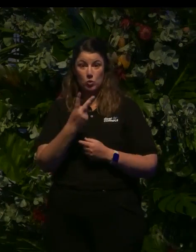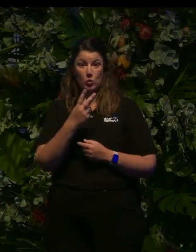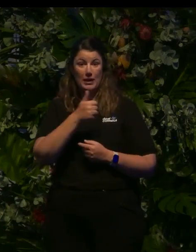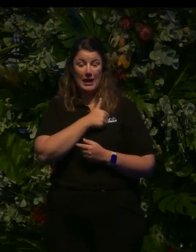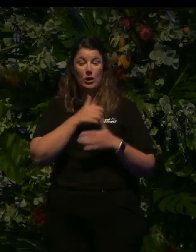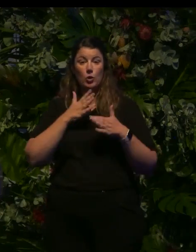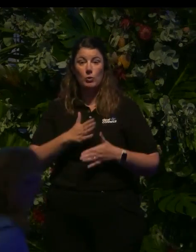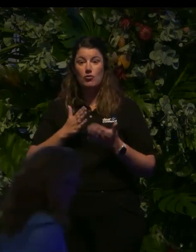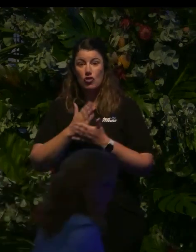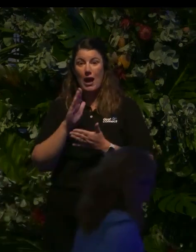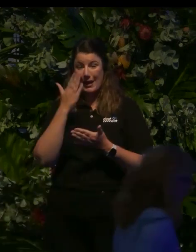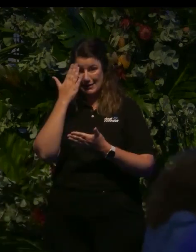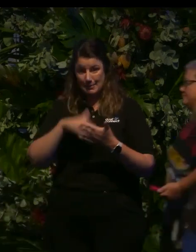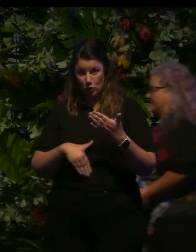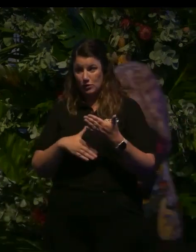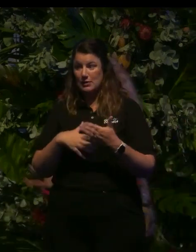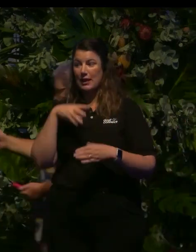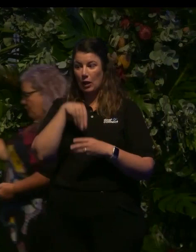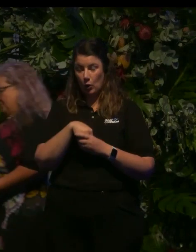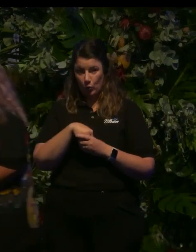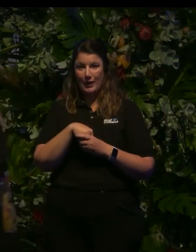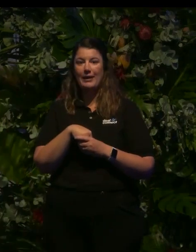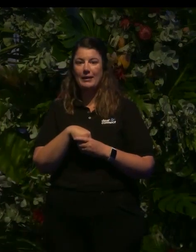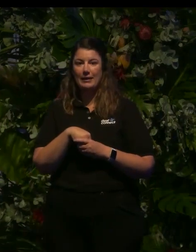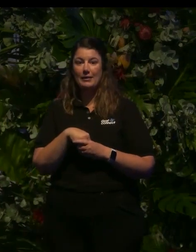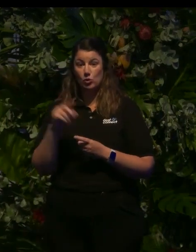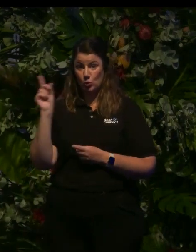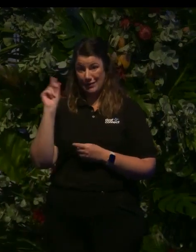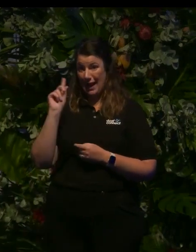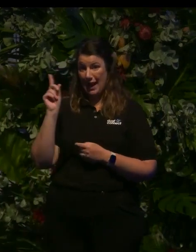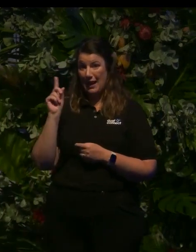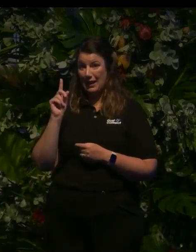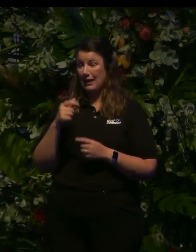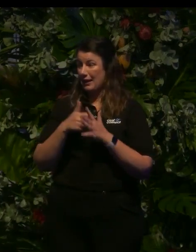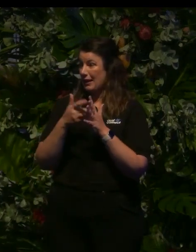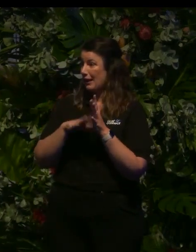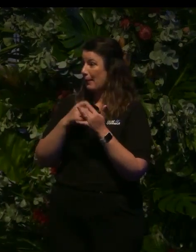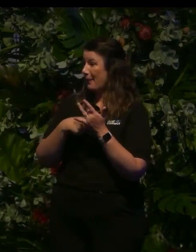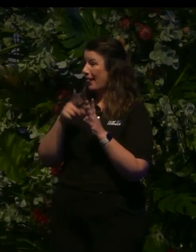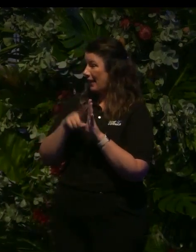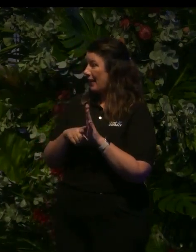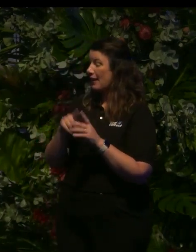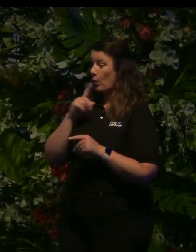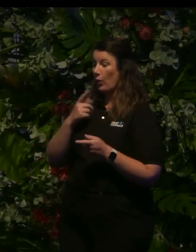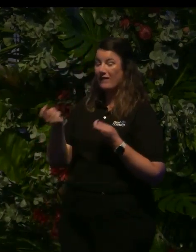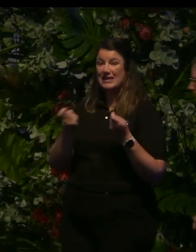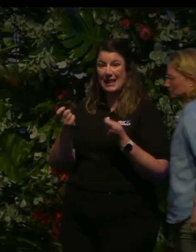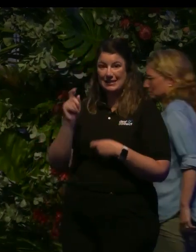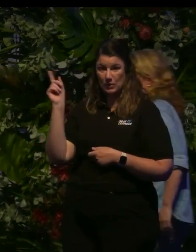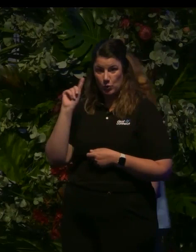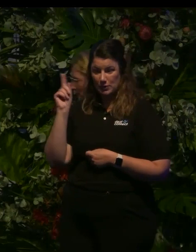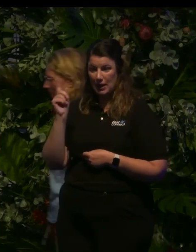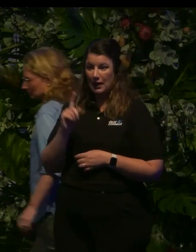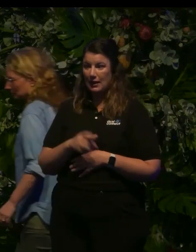Canadian human rights experts, including today Kimberly, that will be facilitating